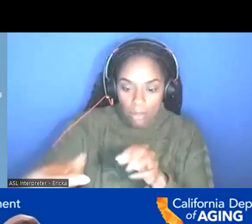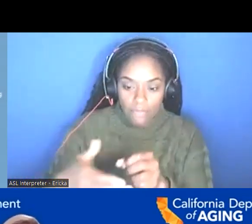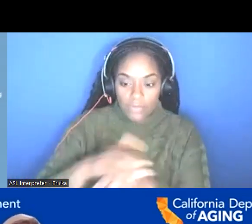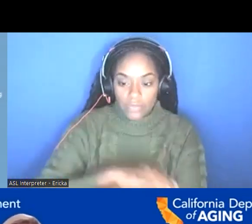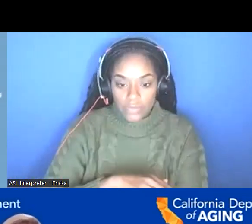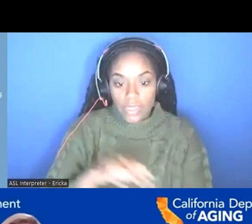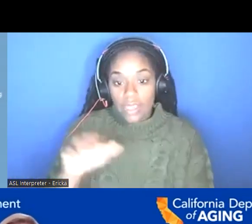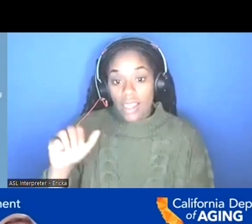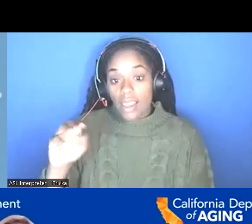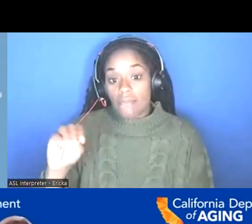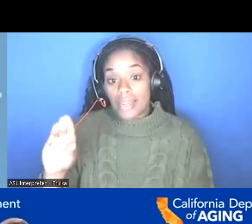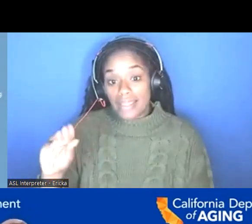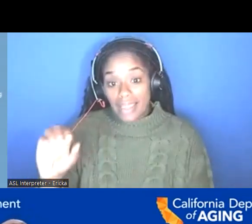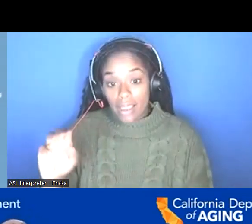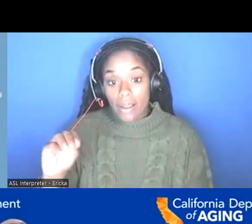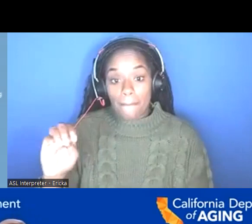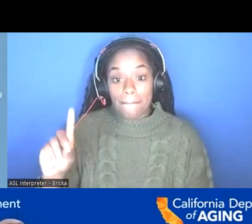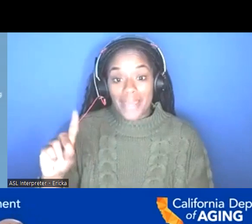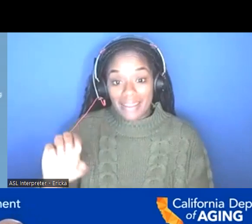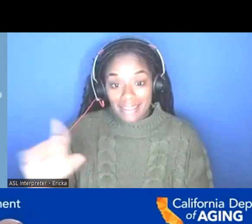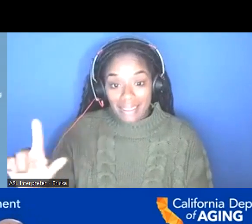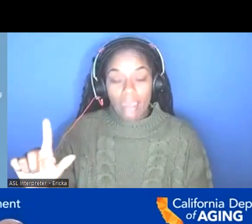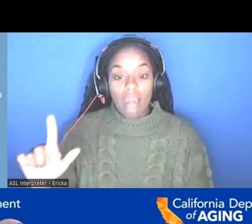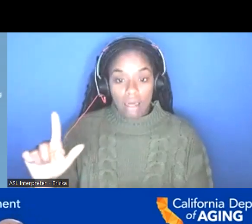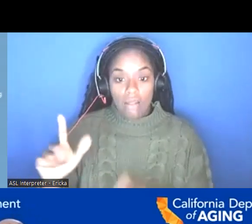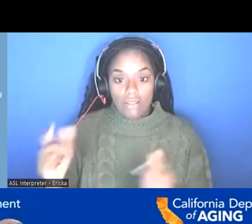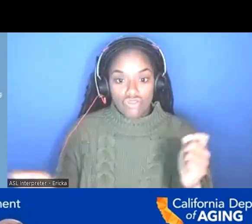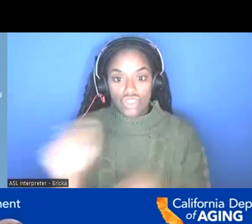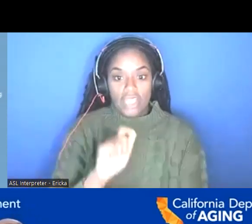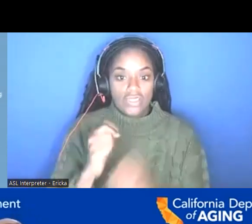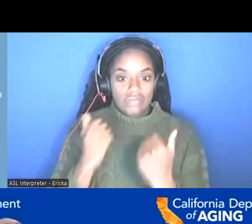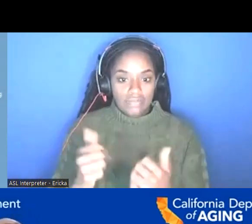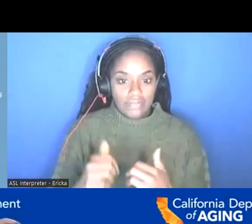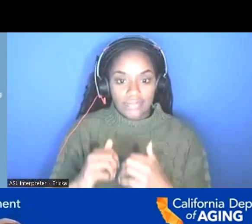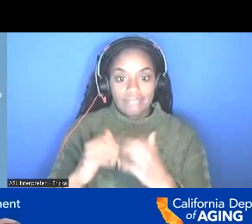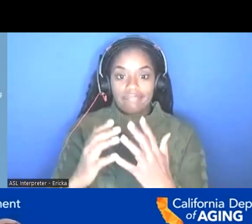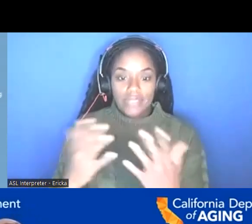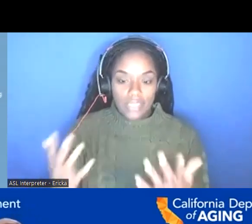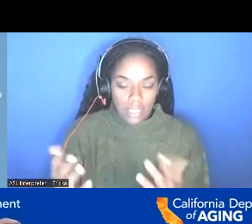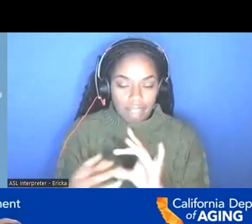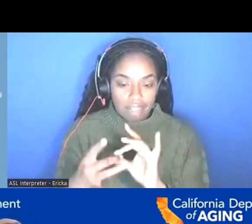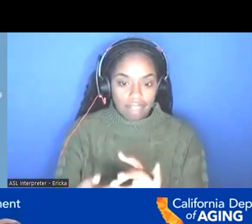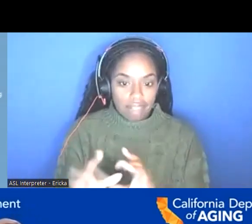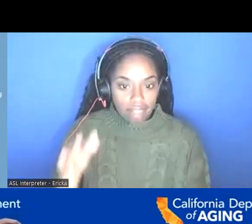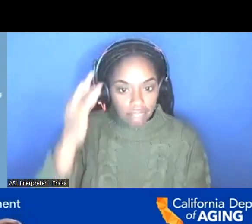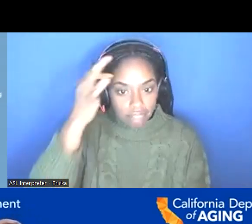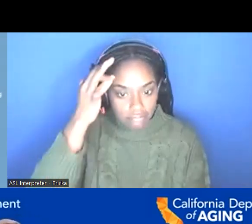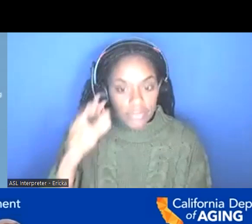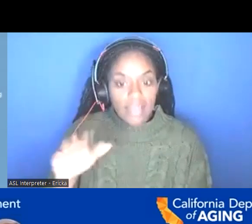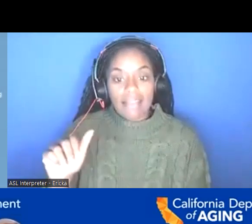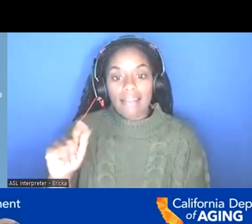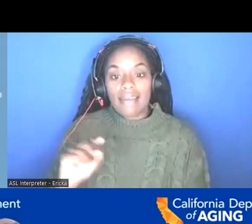be implemented under the federal regulations tied to the Consolidations Appropriations Act of 2021.